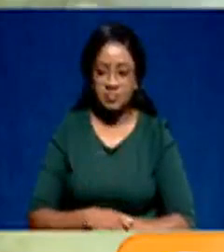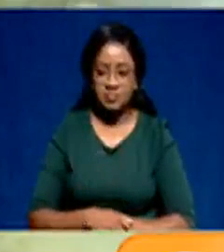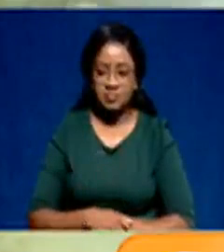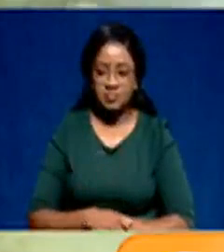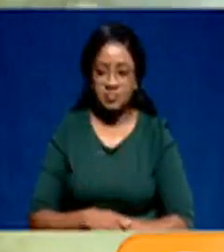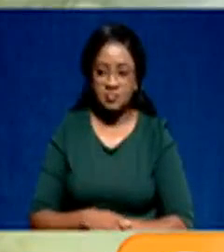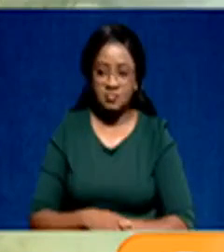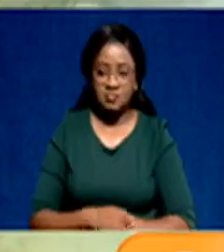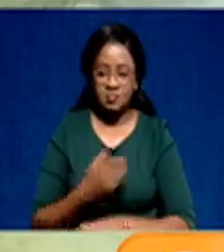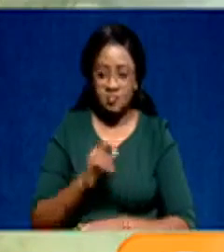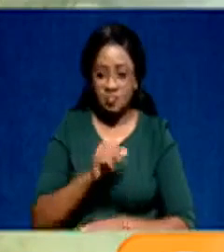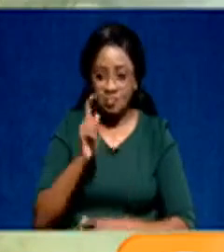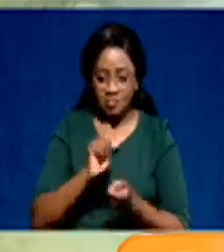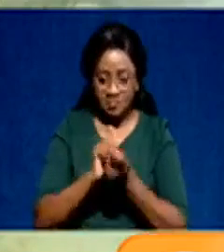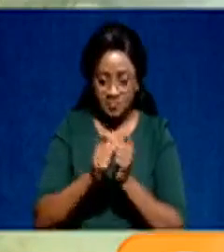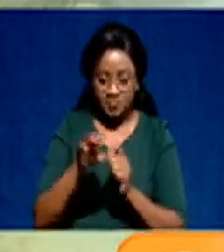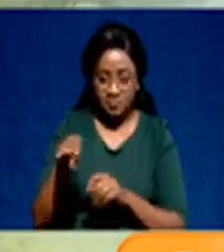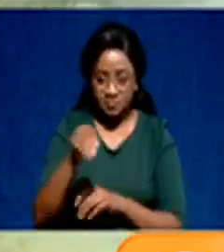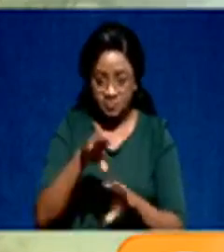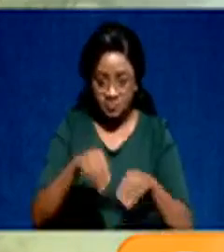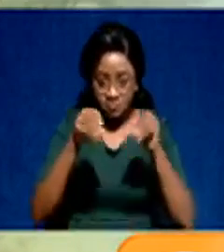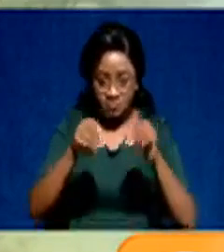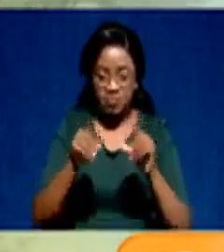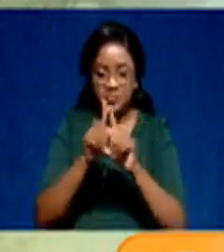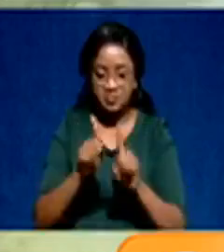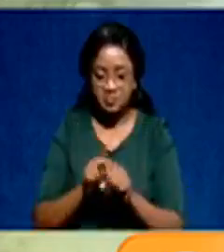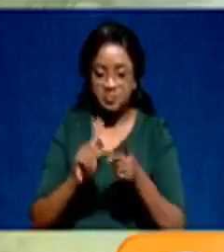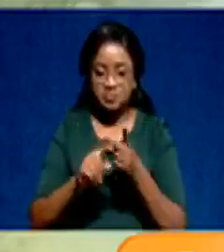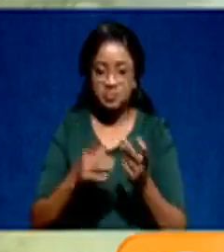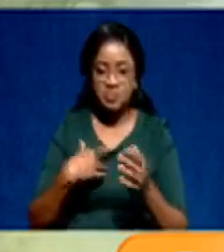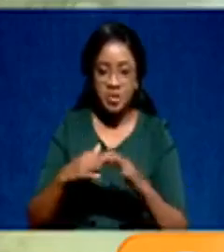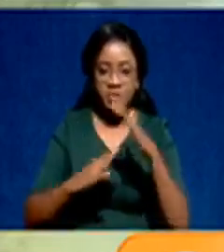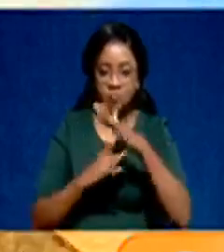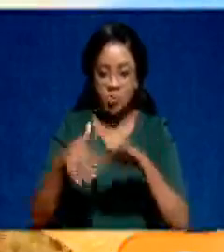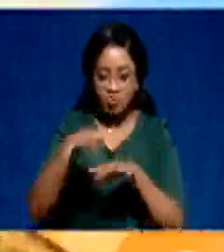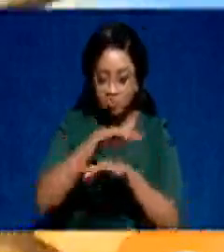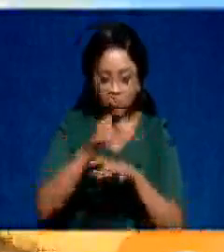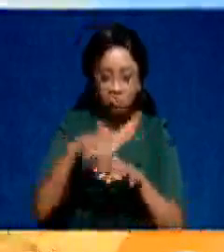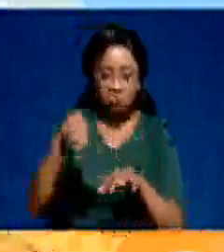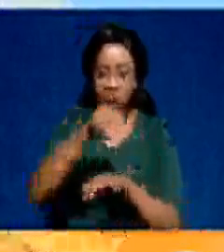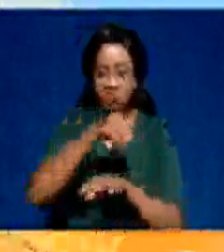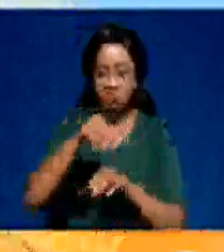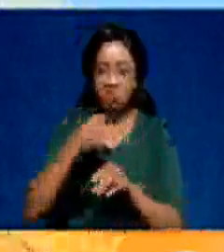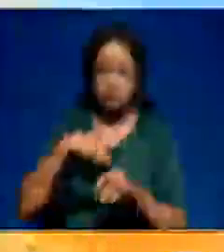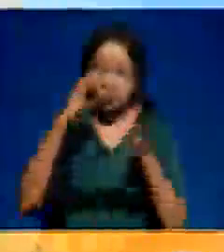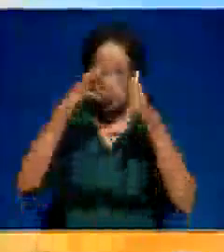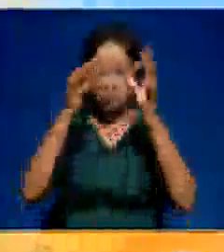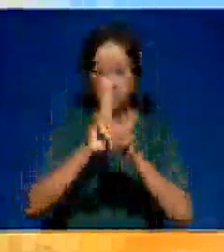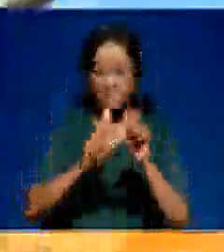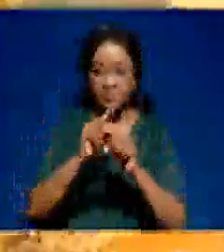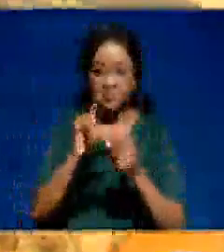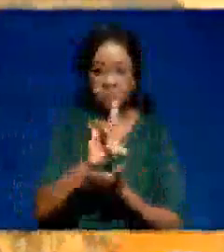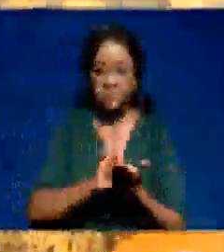soil amendment, and then we have the planting fertilizer and we have the top dressing fertilizer. We decided to work with local